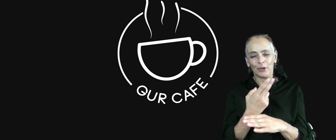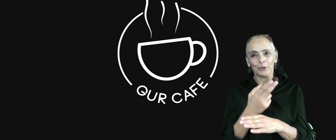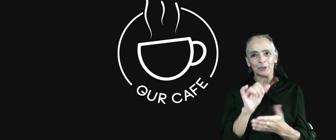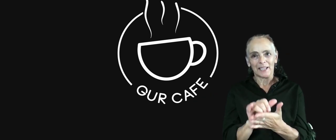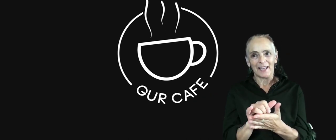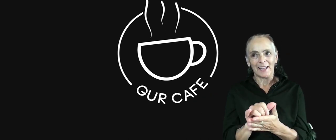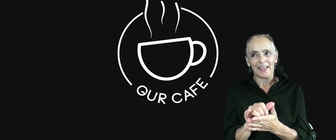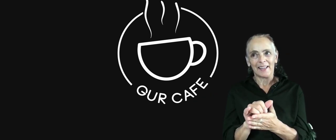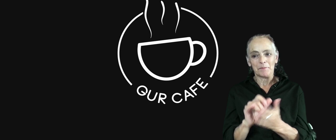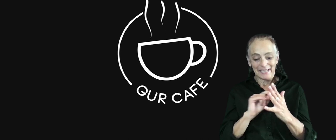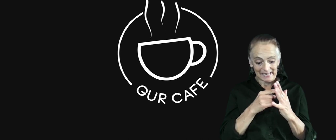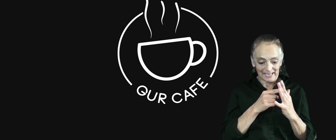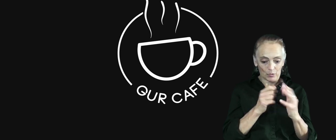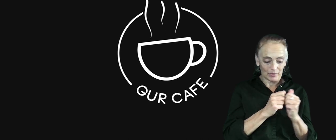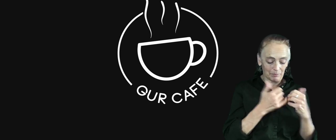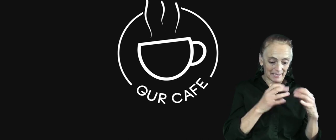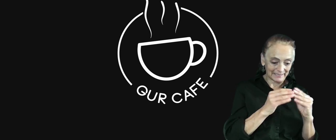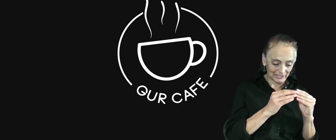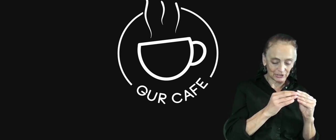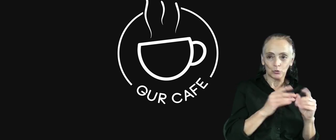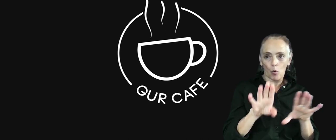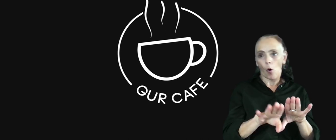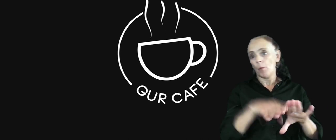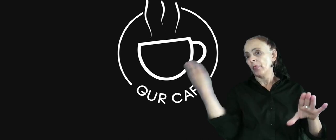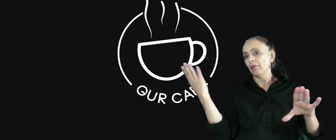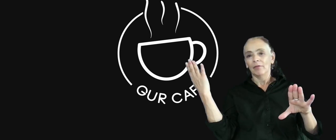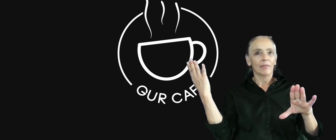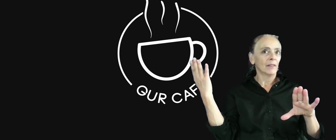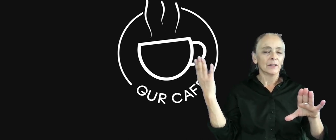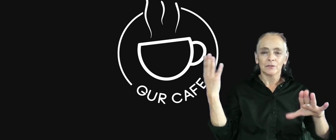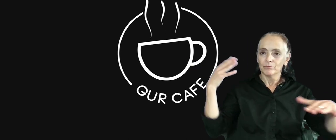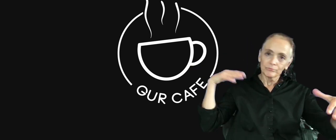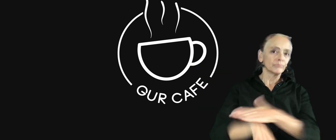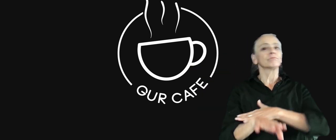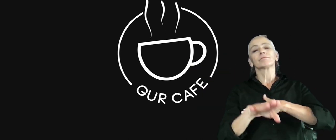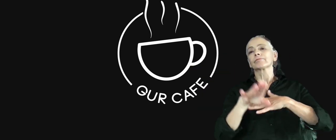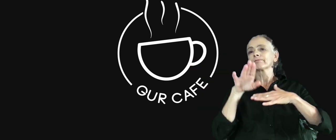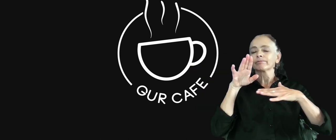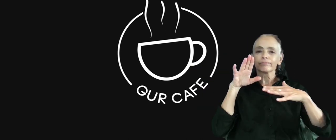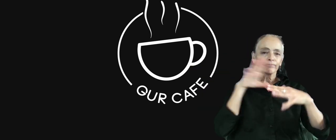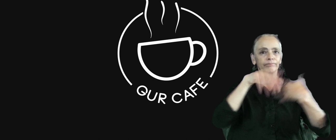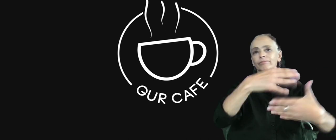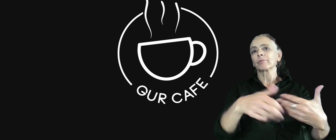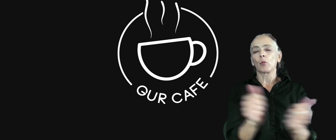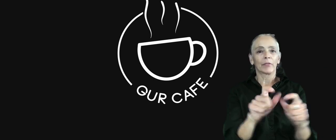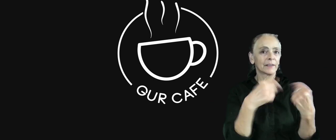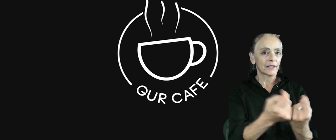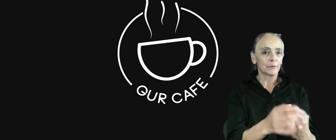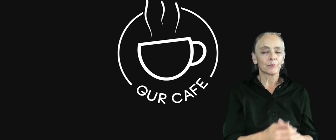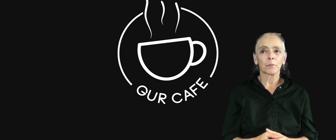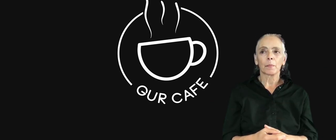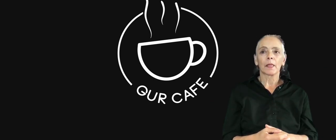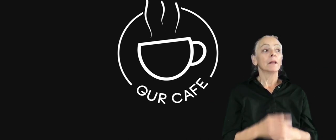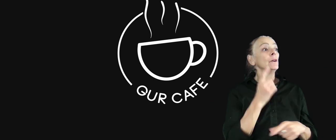kind of get that door open to coming in with the team. Yeah, and we did that on other projects as